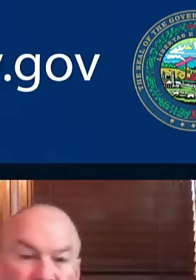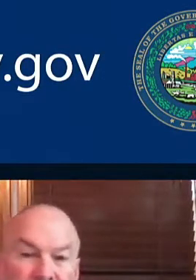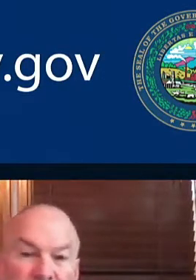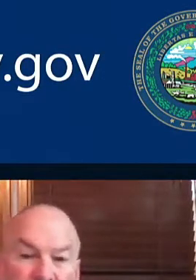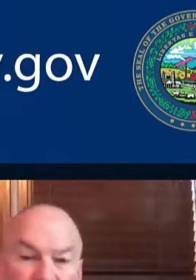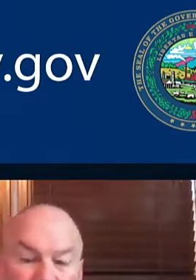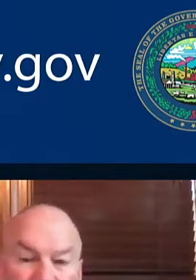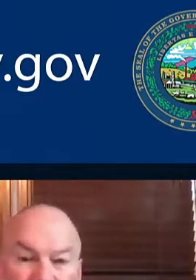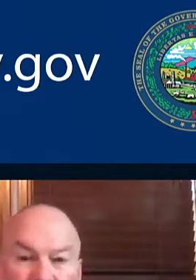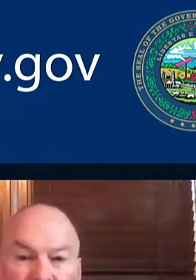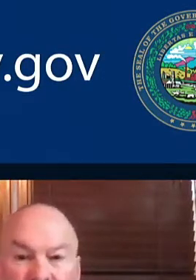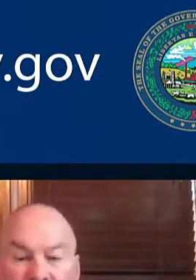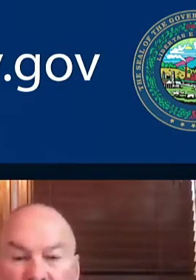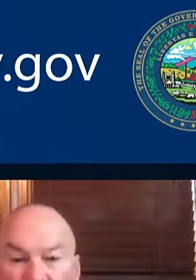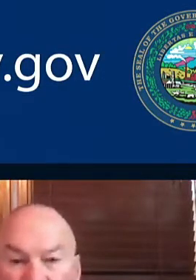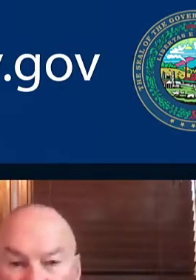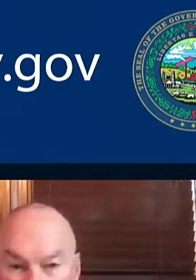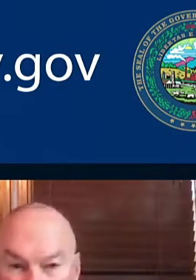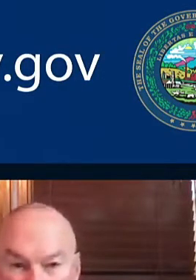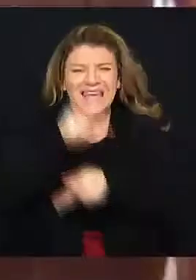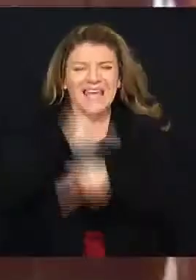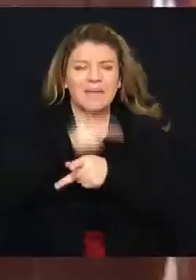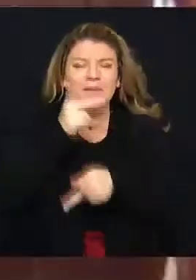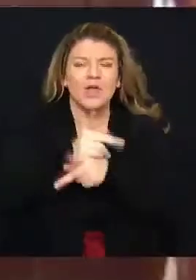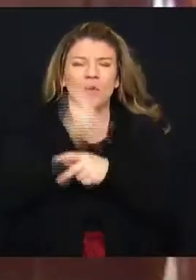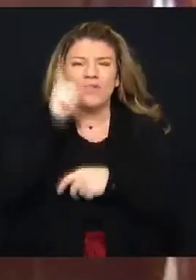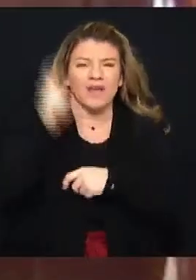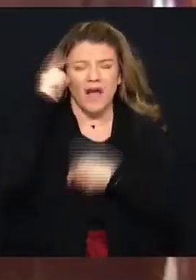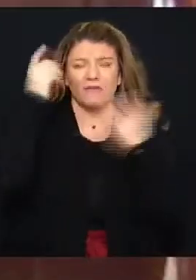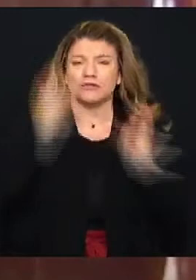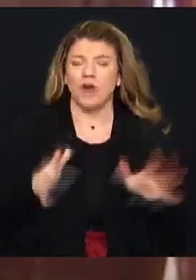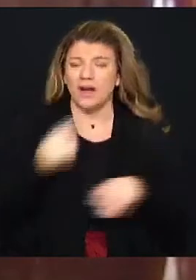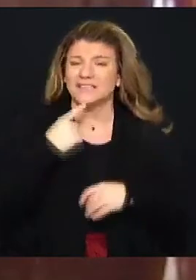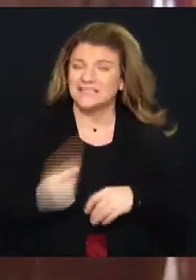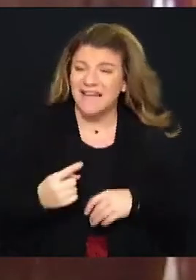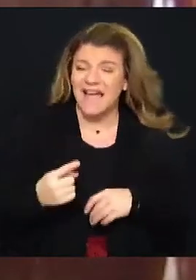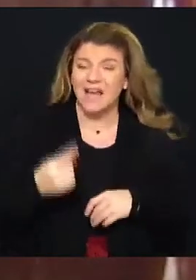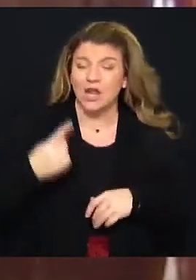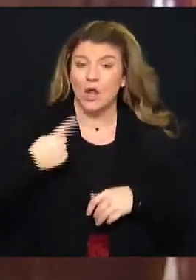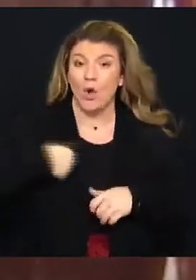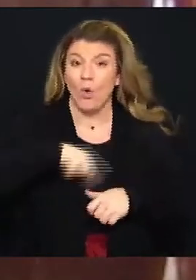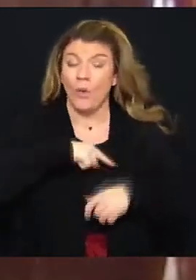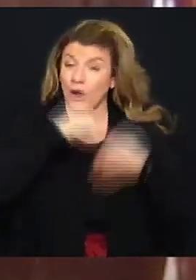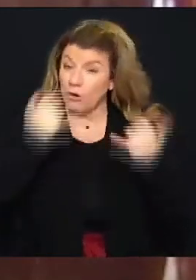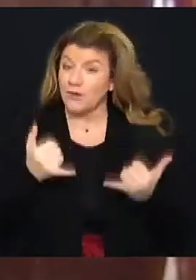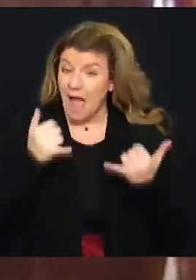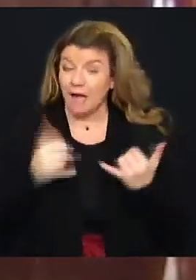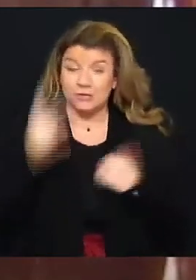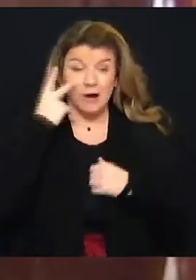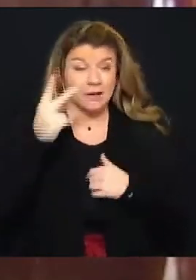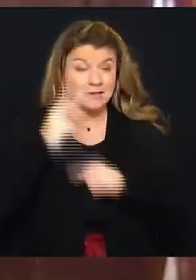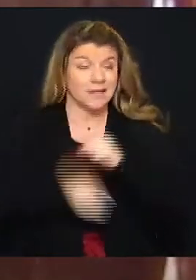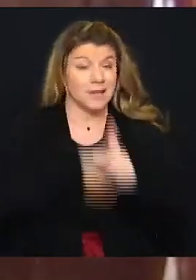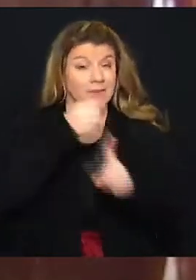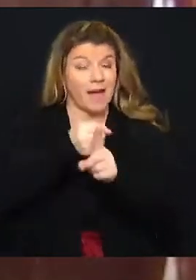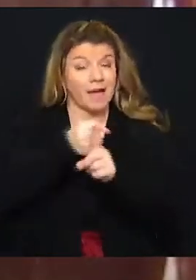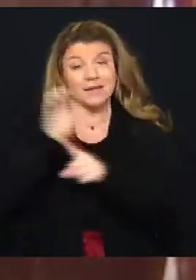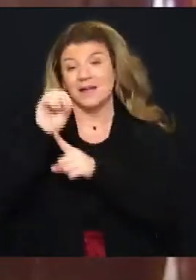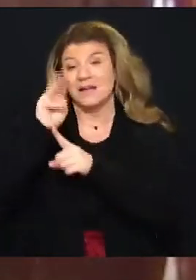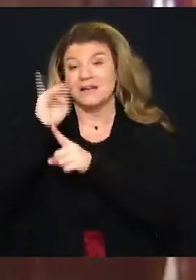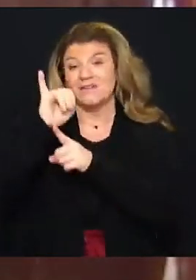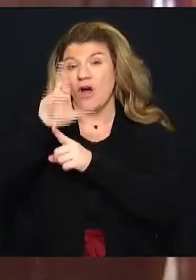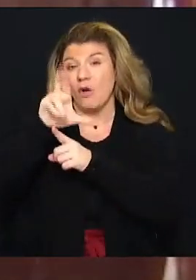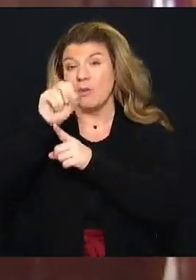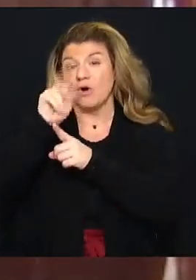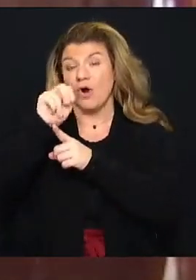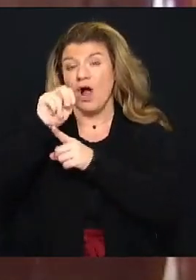good afternoon. In keeping with what the governor said, we are starting to see the impact of the Omicron